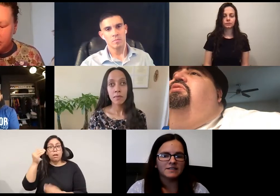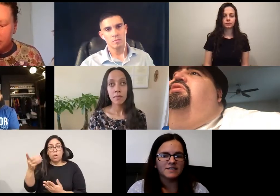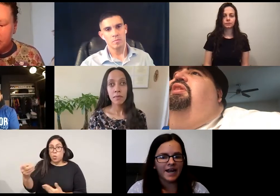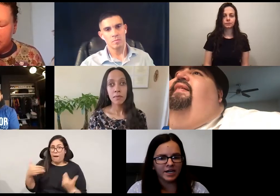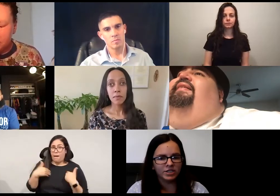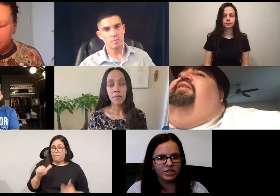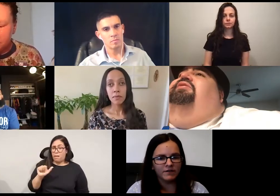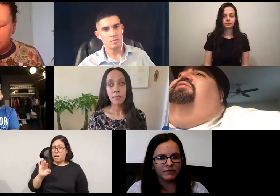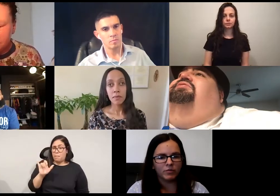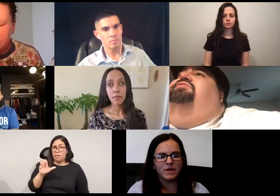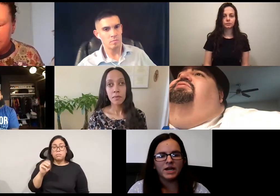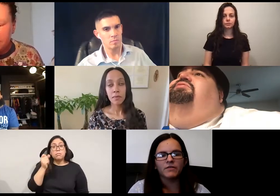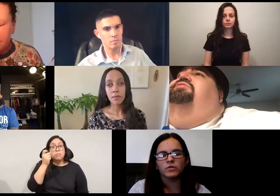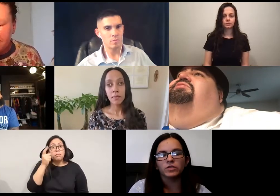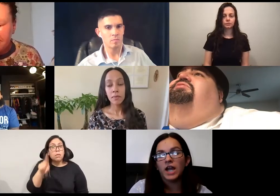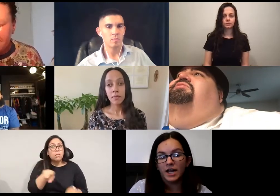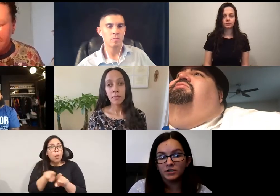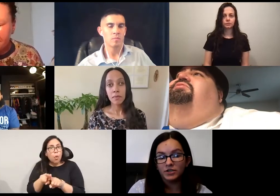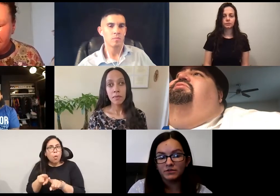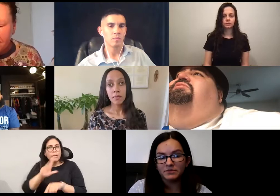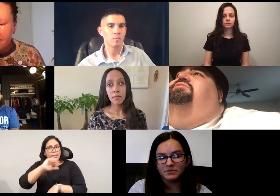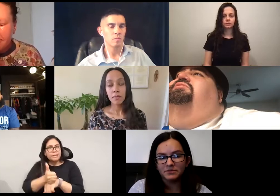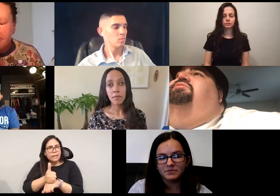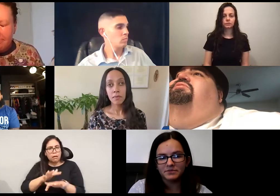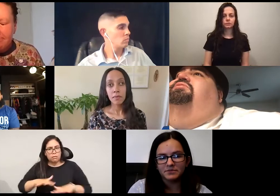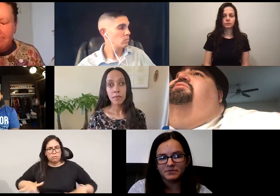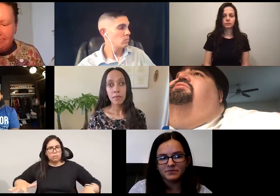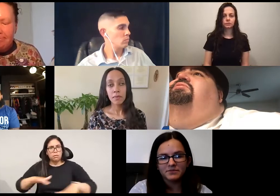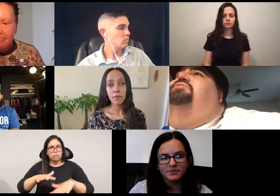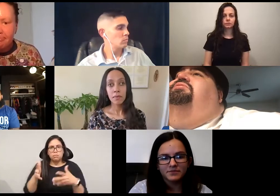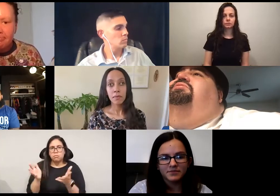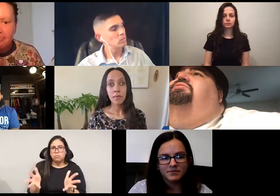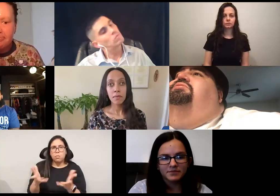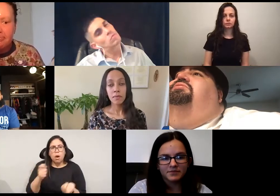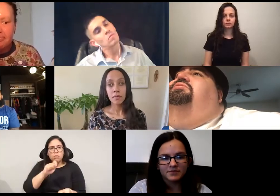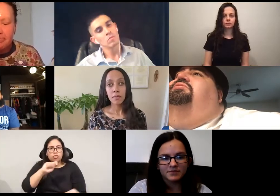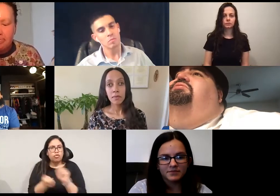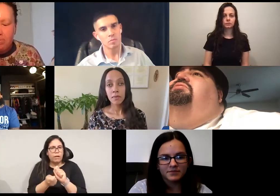setting the stage for meaningful change?